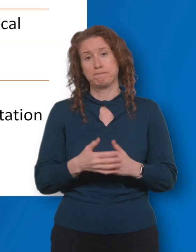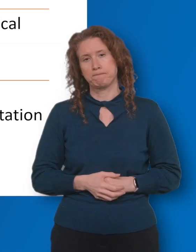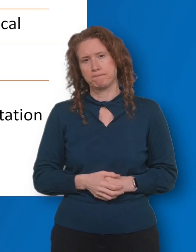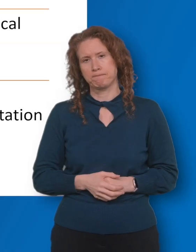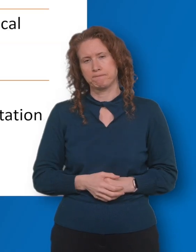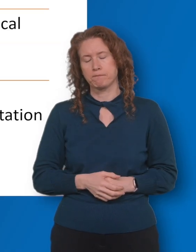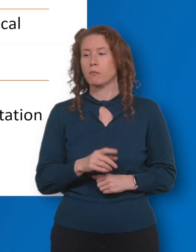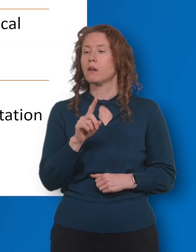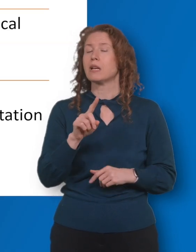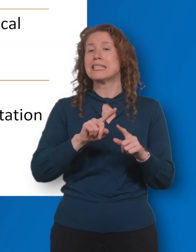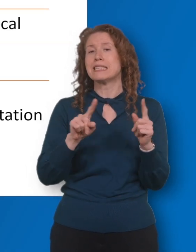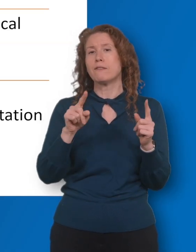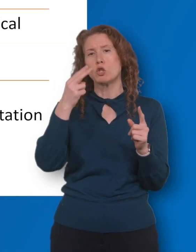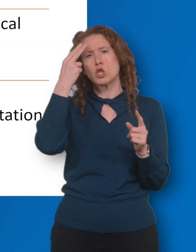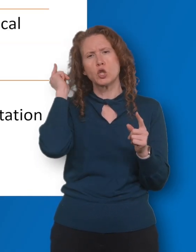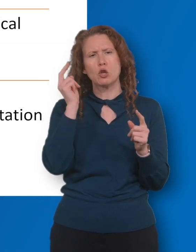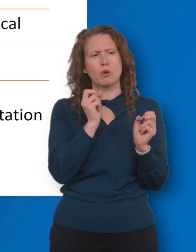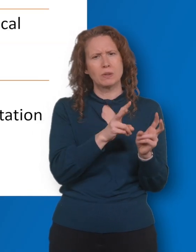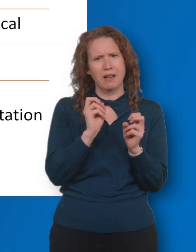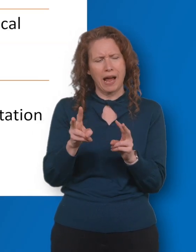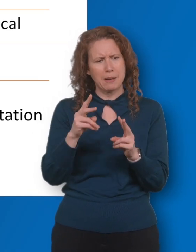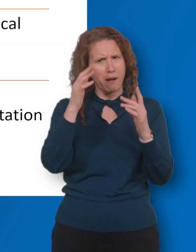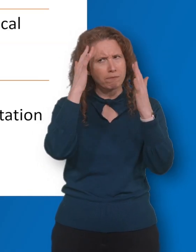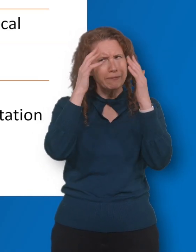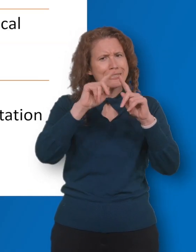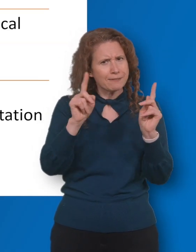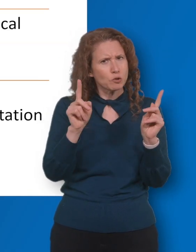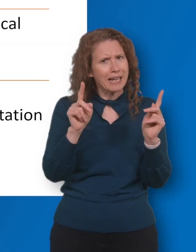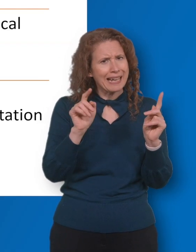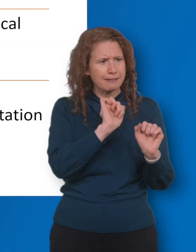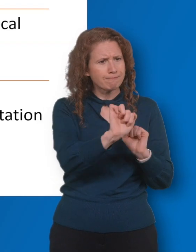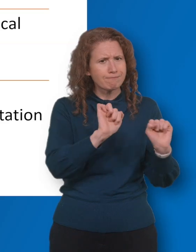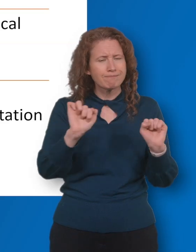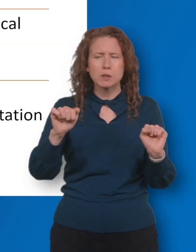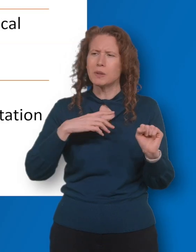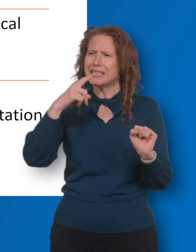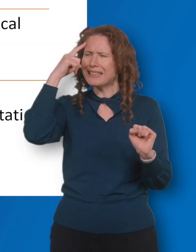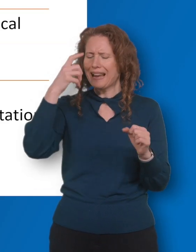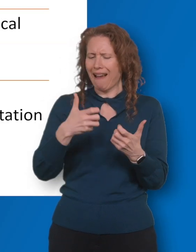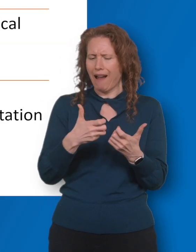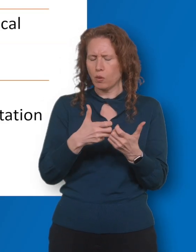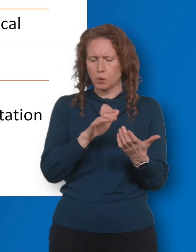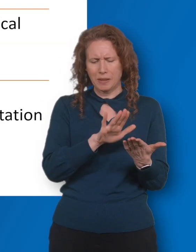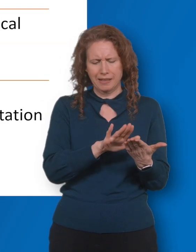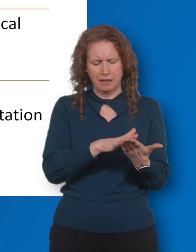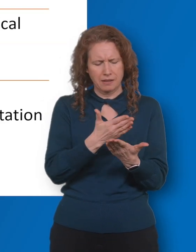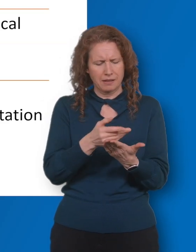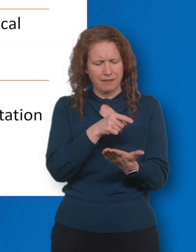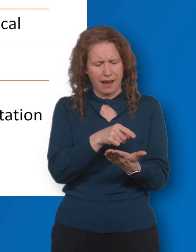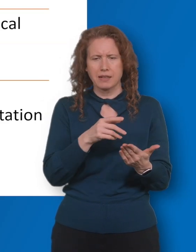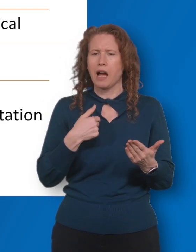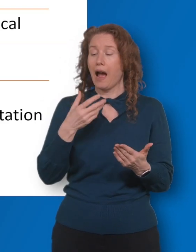Different neurotypes think differently, so we really need to think about a nuanced interpretation. I have learned in a